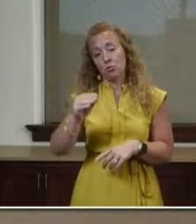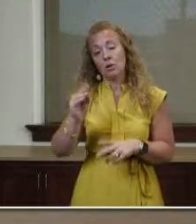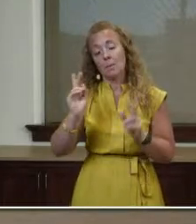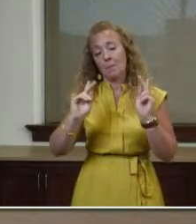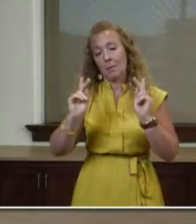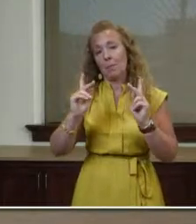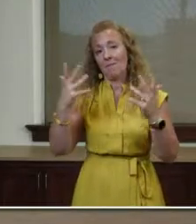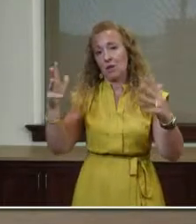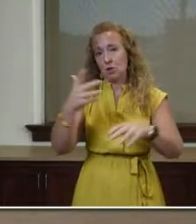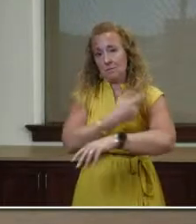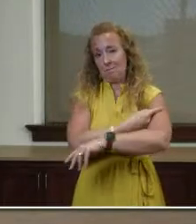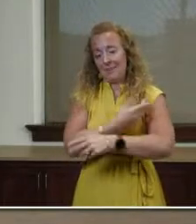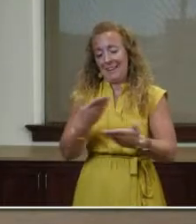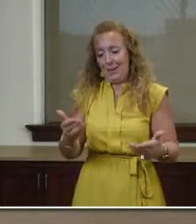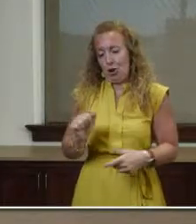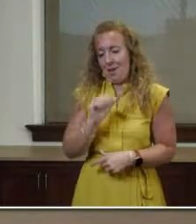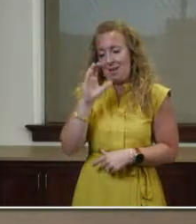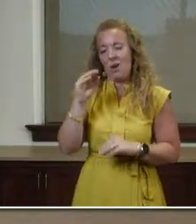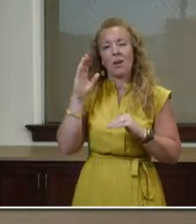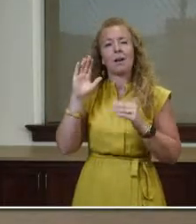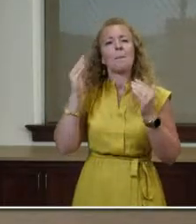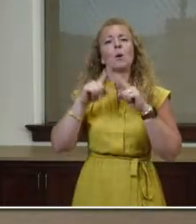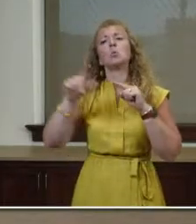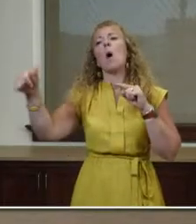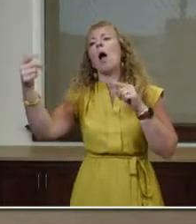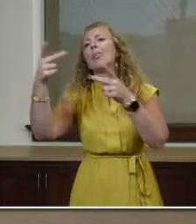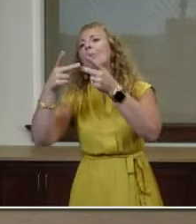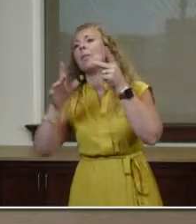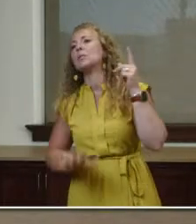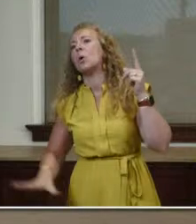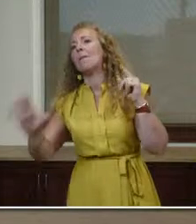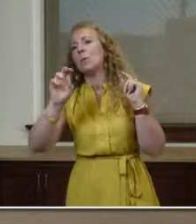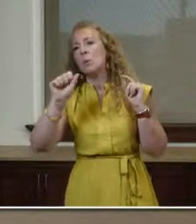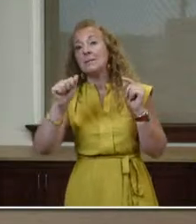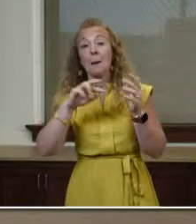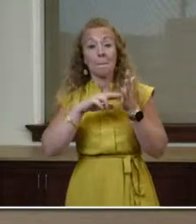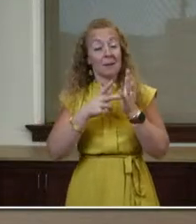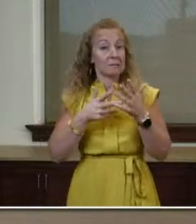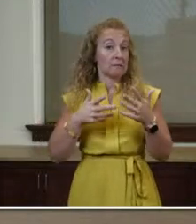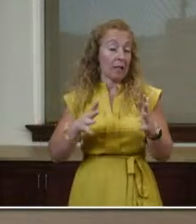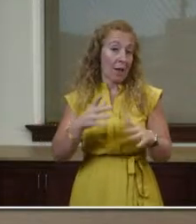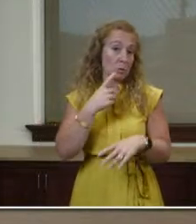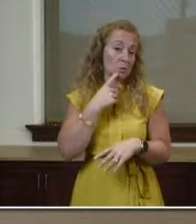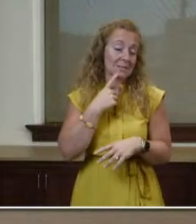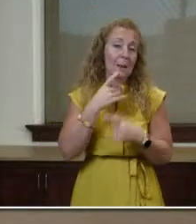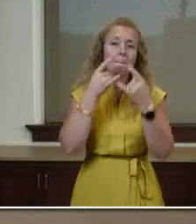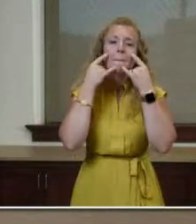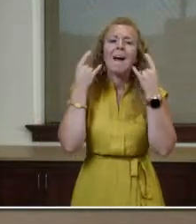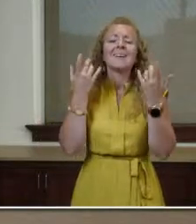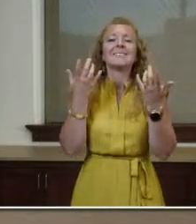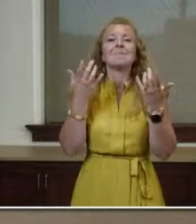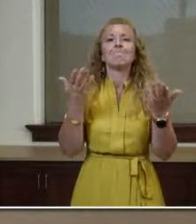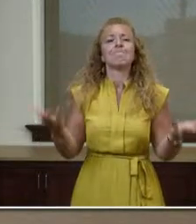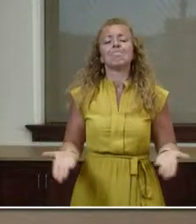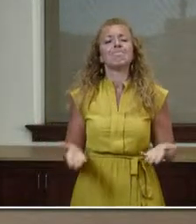in Allegheny County compared to other parts of the country, which also allows us to say that masks aren't needed right now